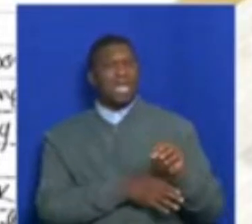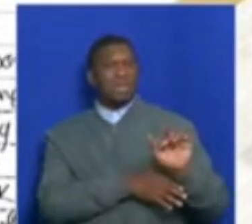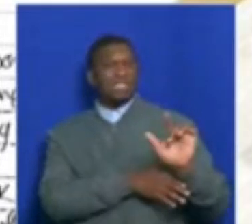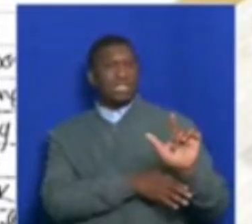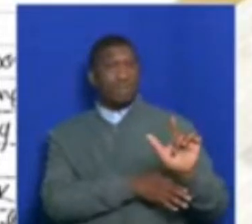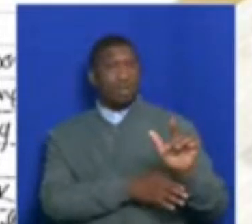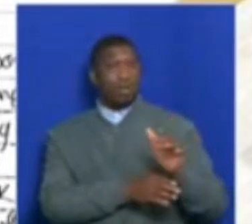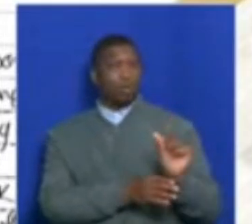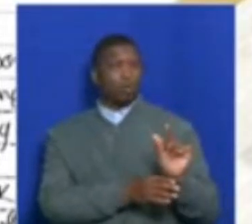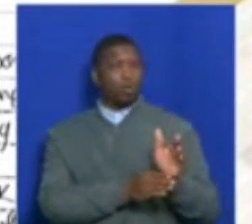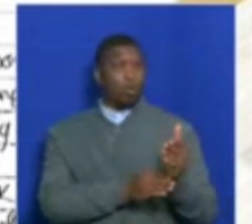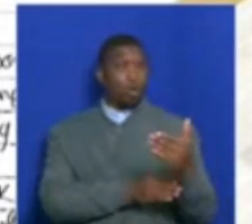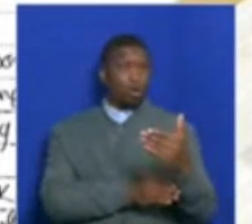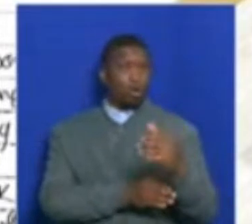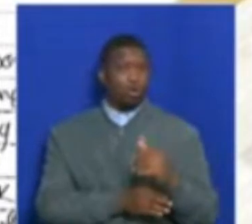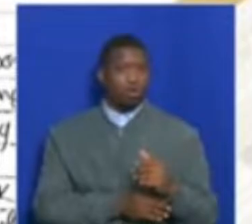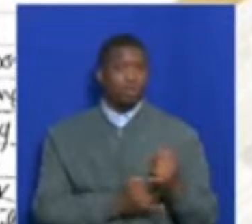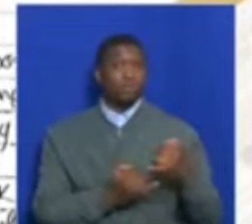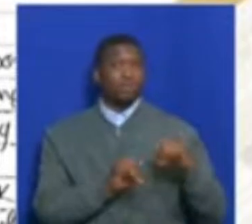While seated